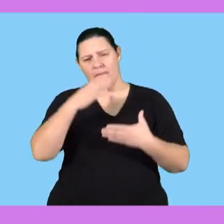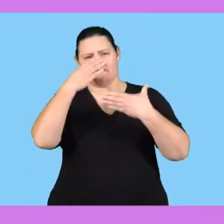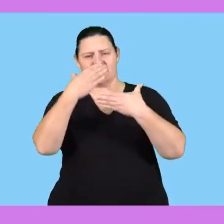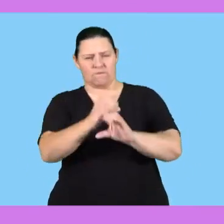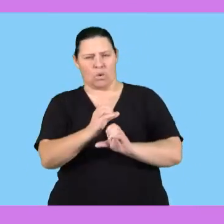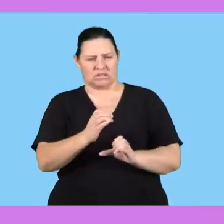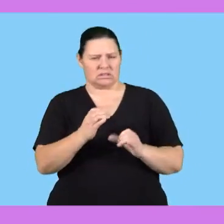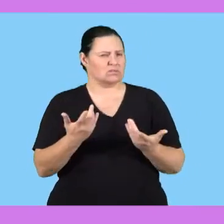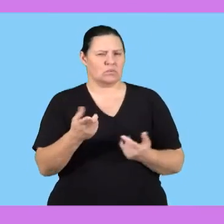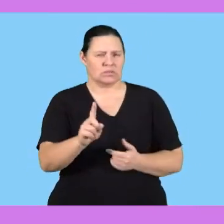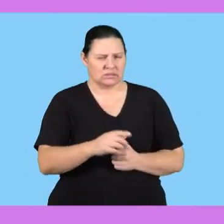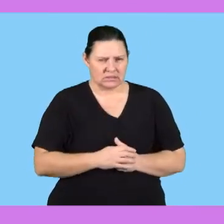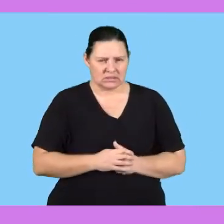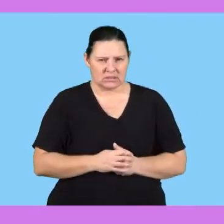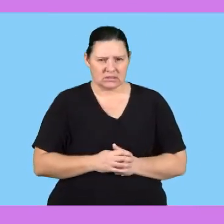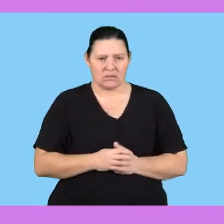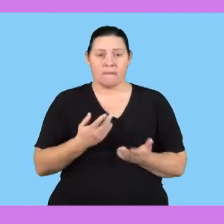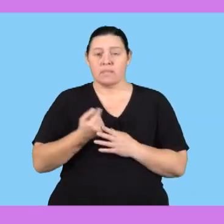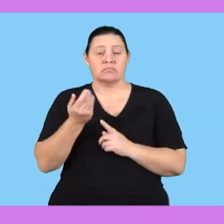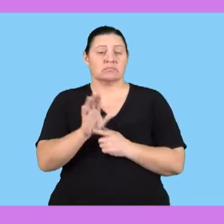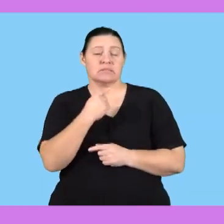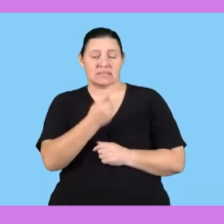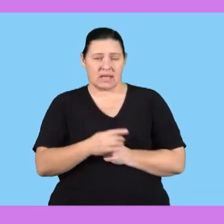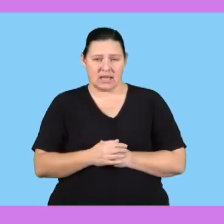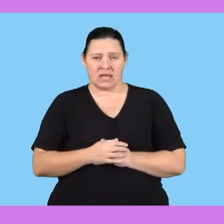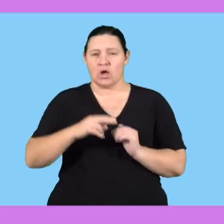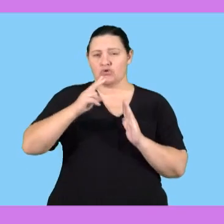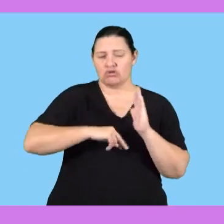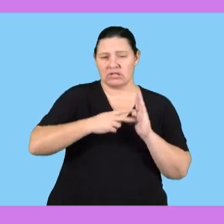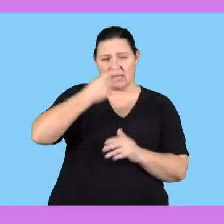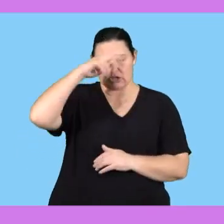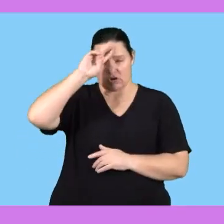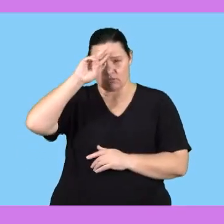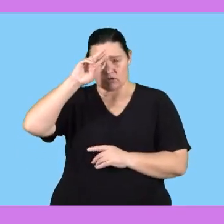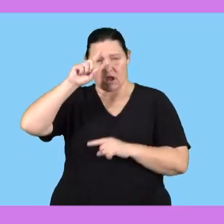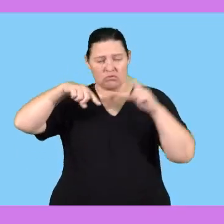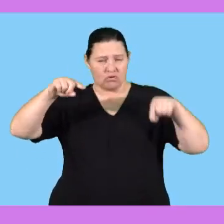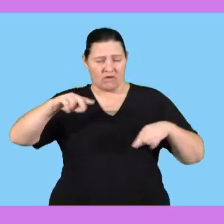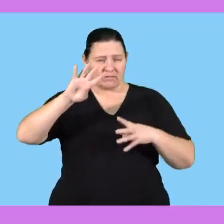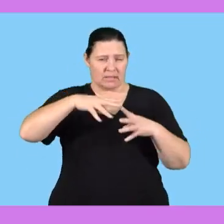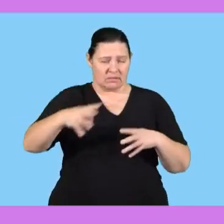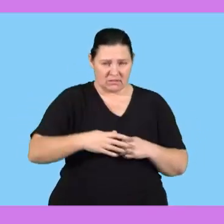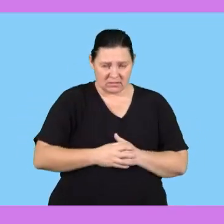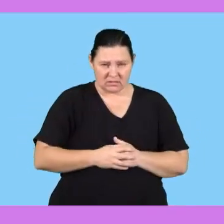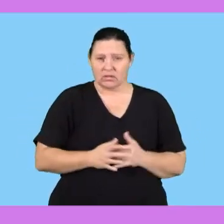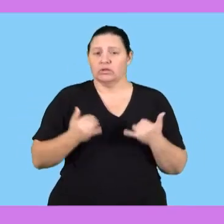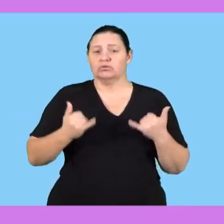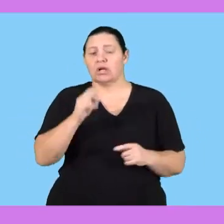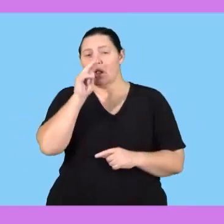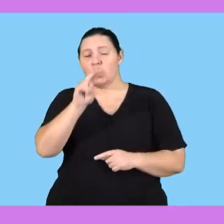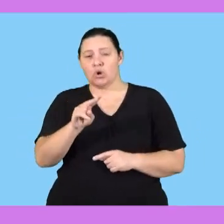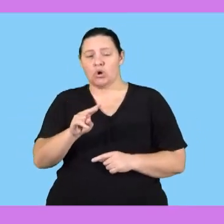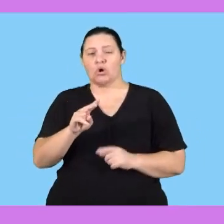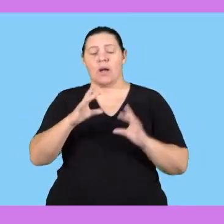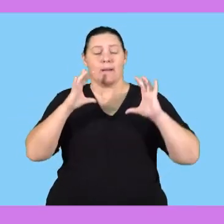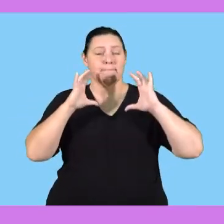be focusing on. So as I indicated, reading and interpreting of graphs and tables. And today we will